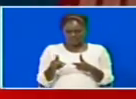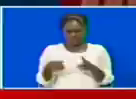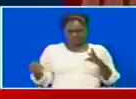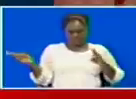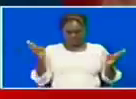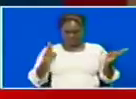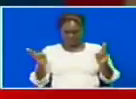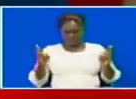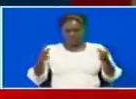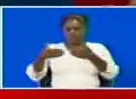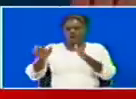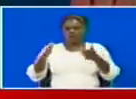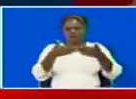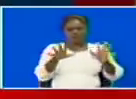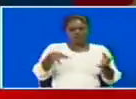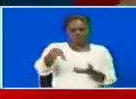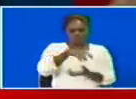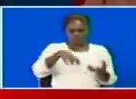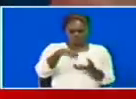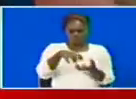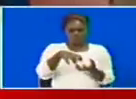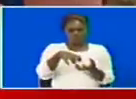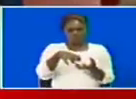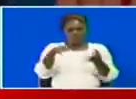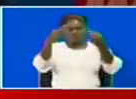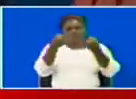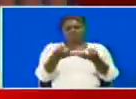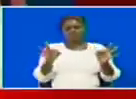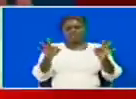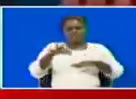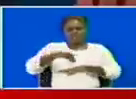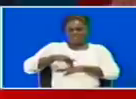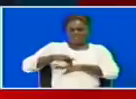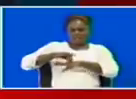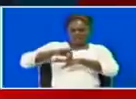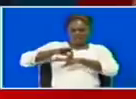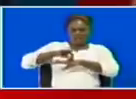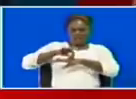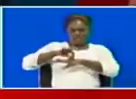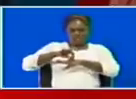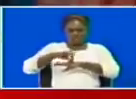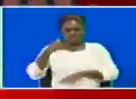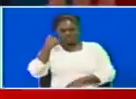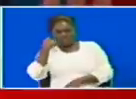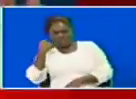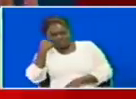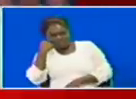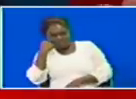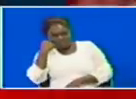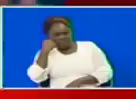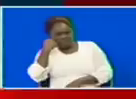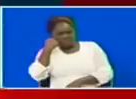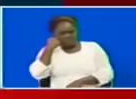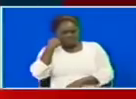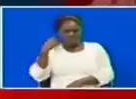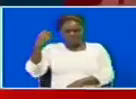to unlock the mysteries of space to free the Earth from the miseries of disease and to harness the